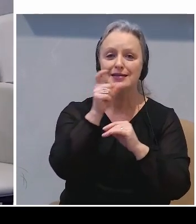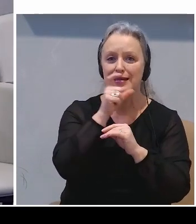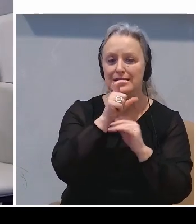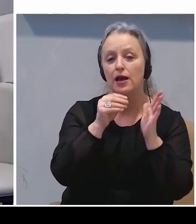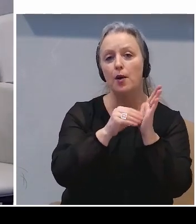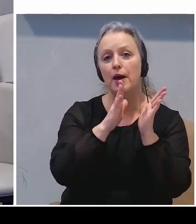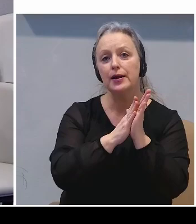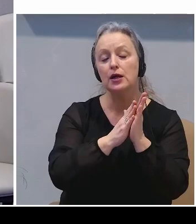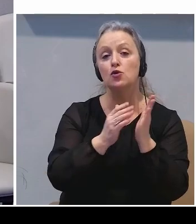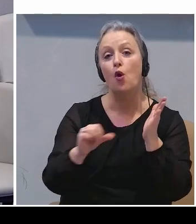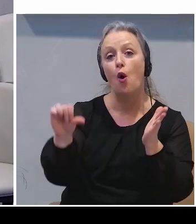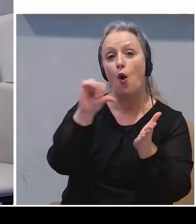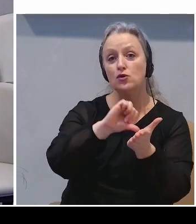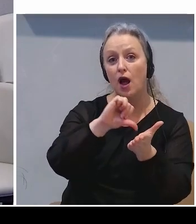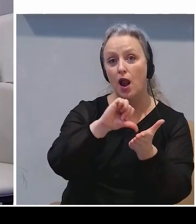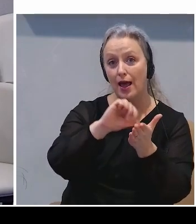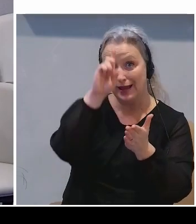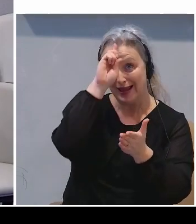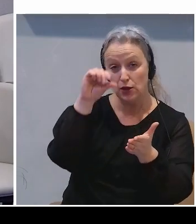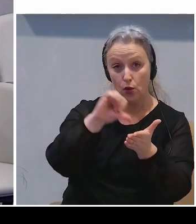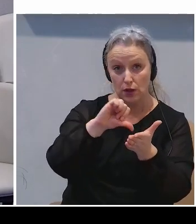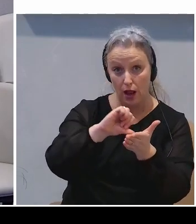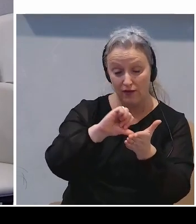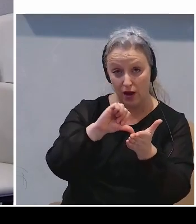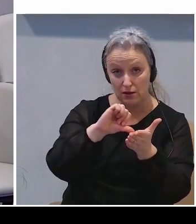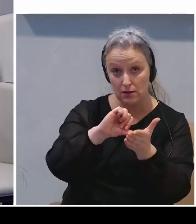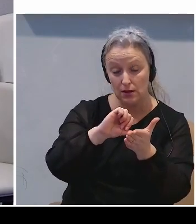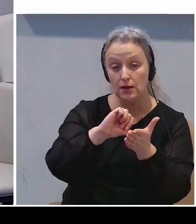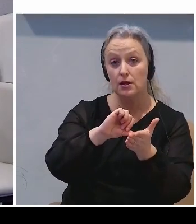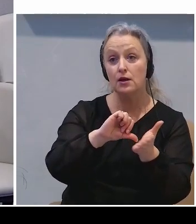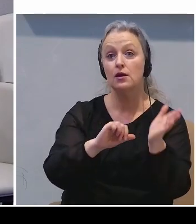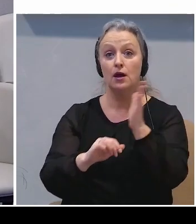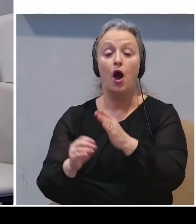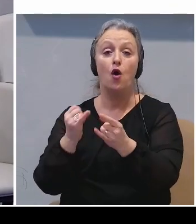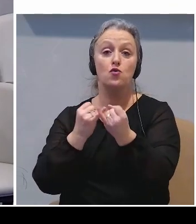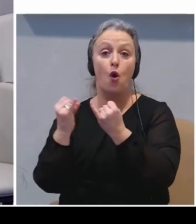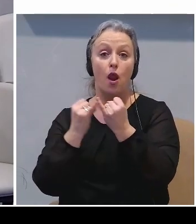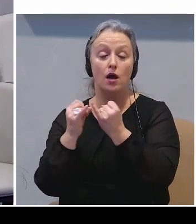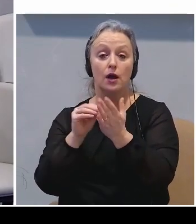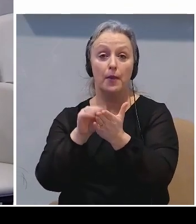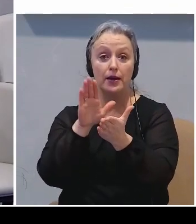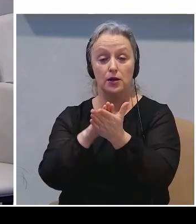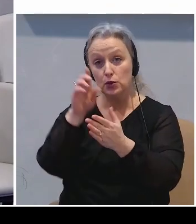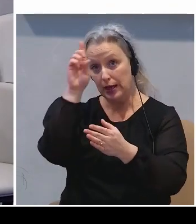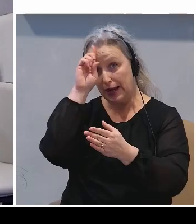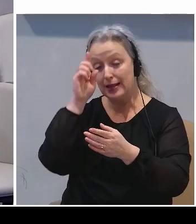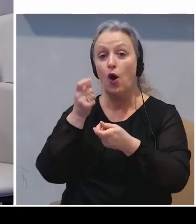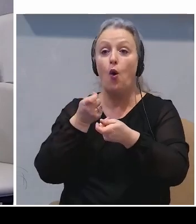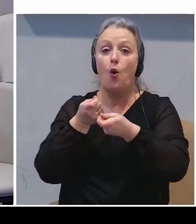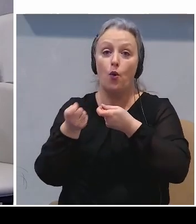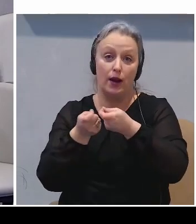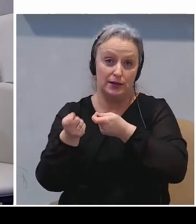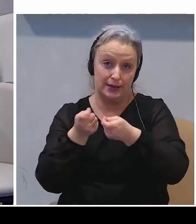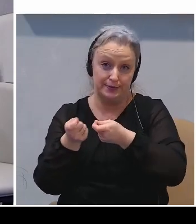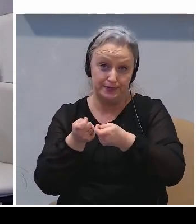and Spain, probably due to the fact that these countries are usually more successful in asking for funding to the Commission.